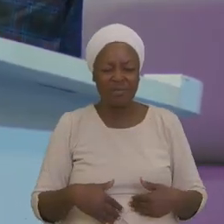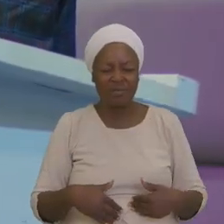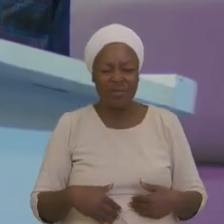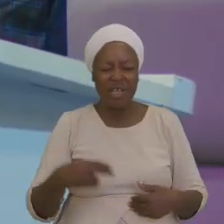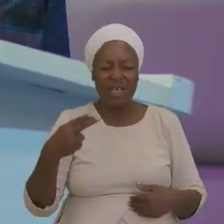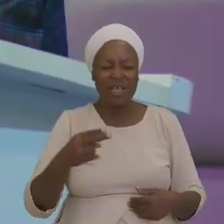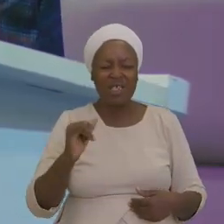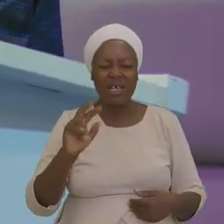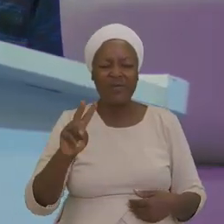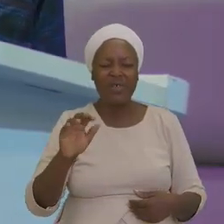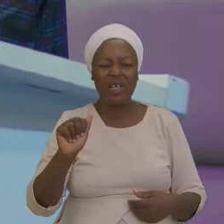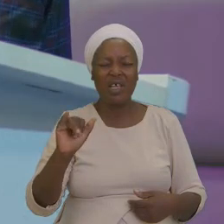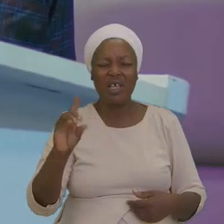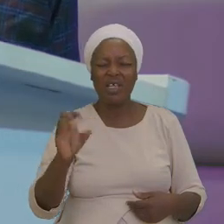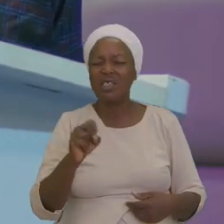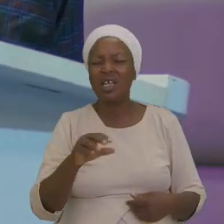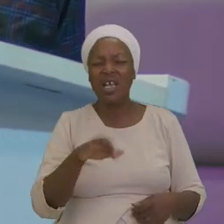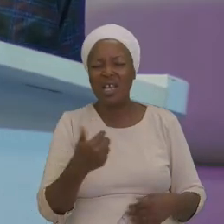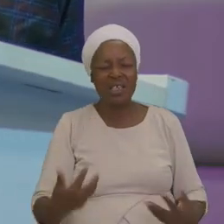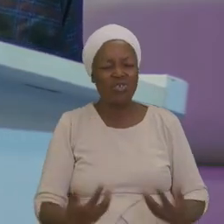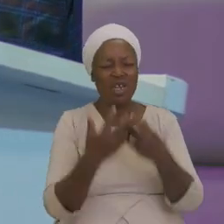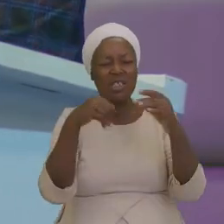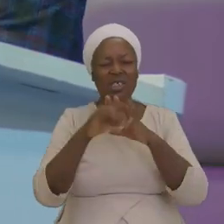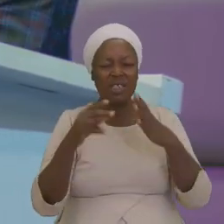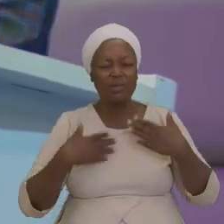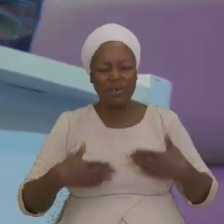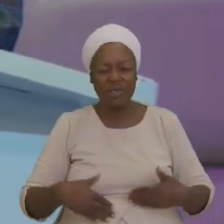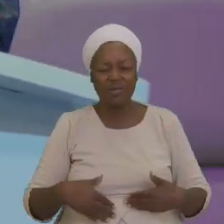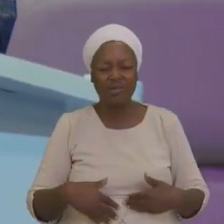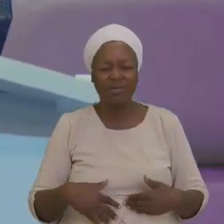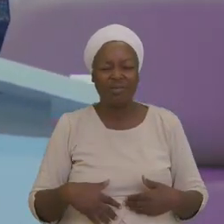HIV, AIDS, any challenge in the body?